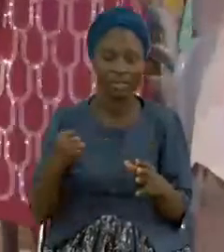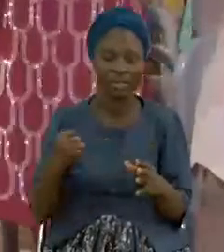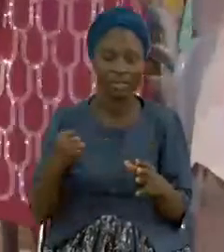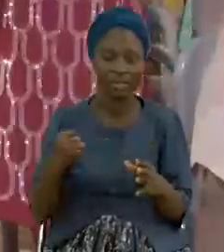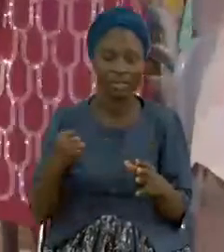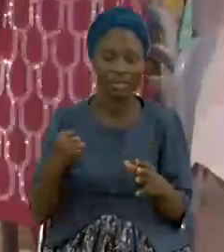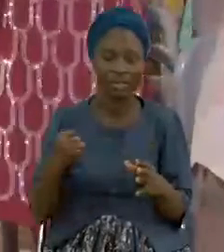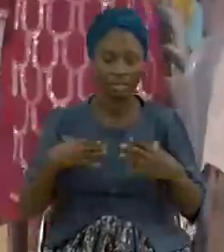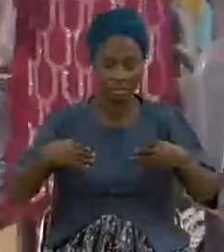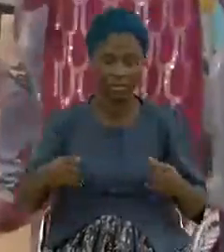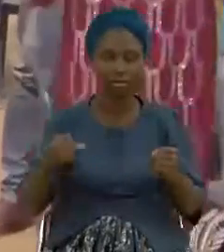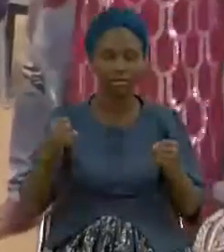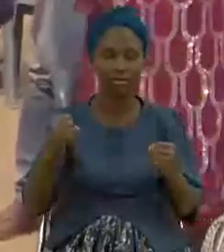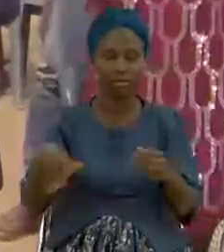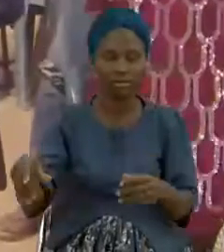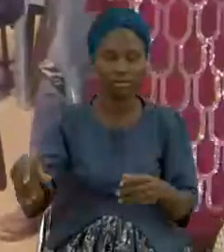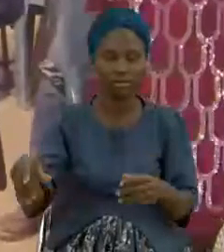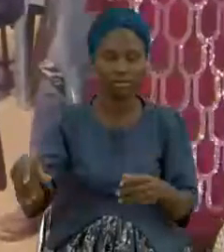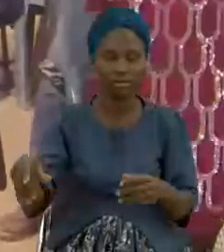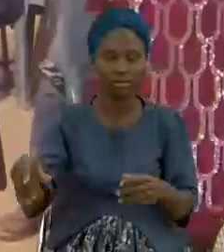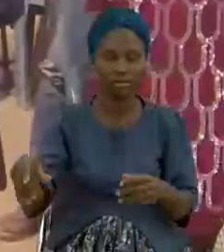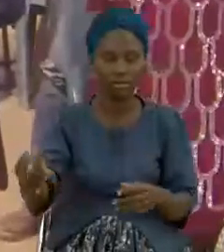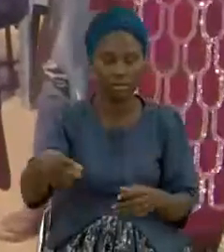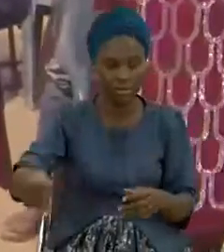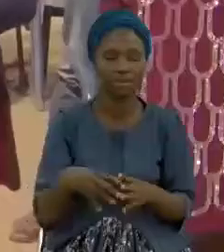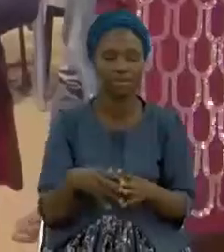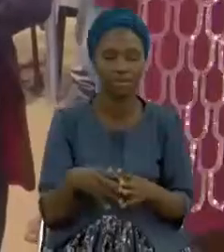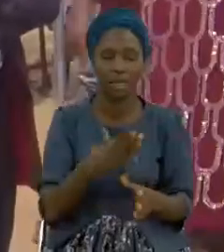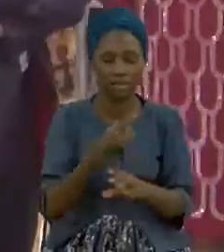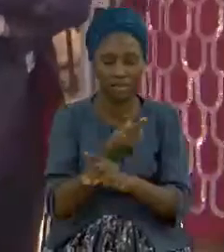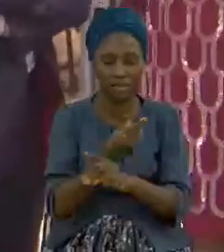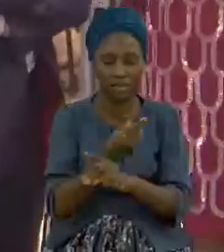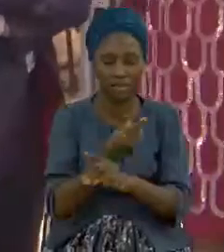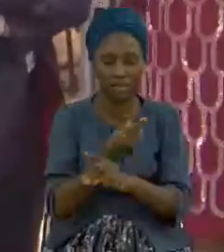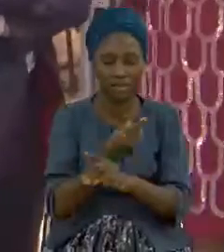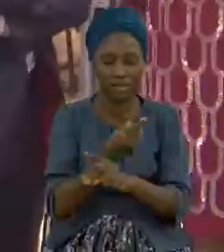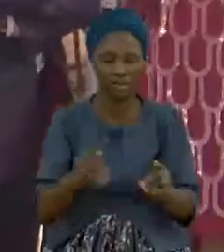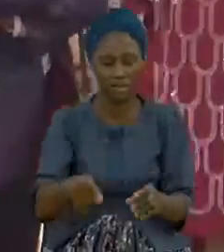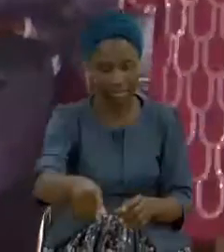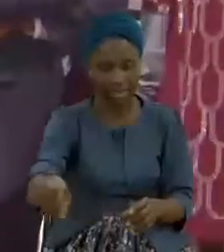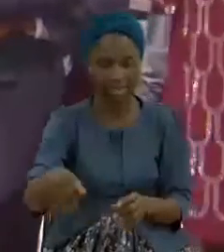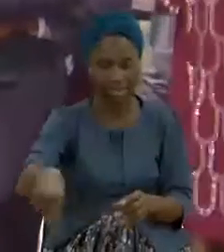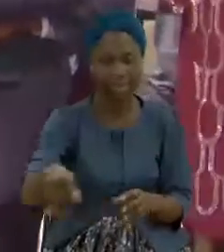and delivered them from all their destruction.